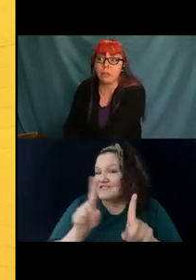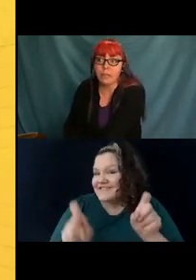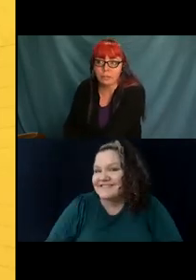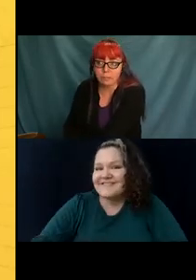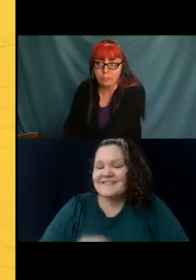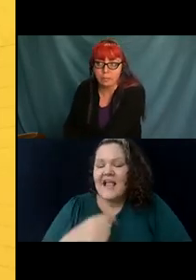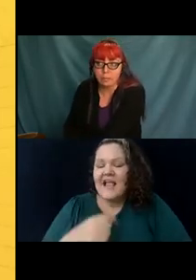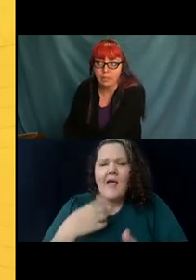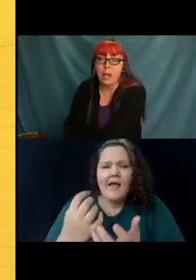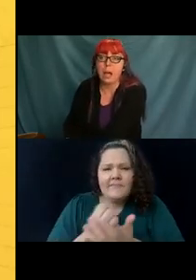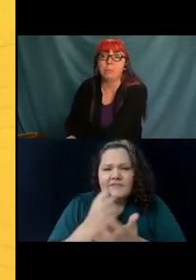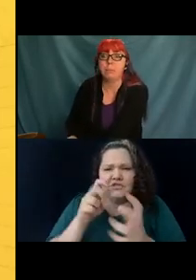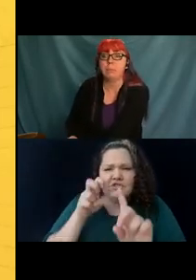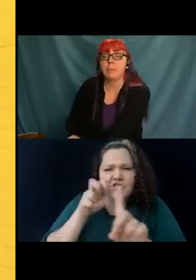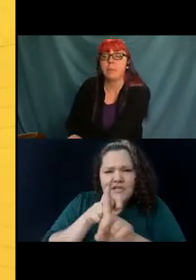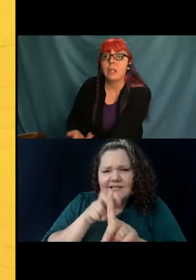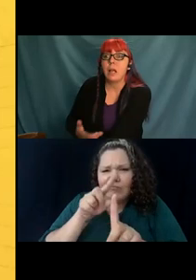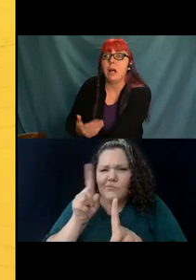operating service.